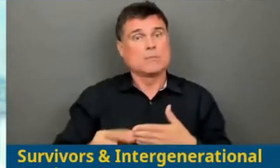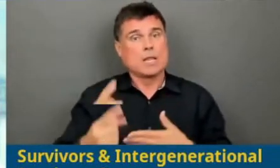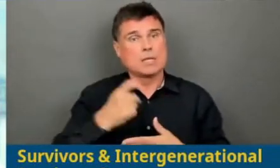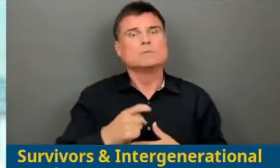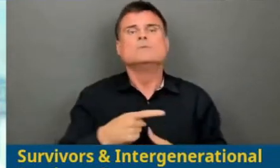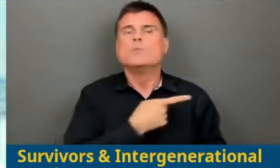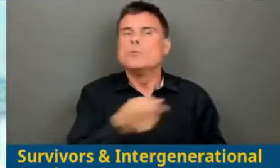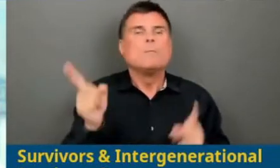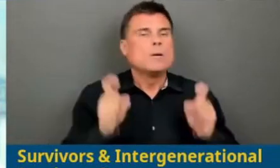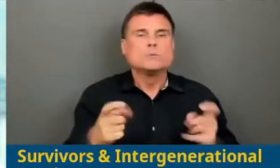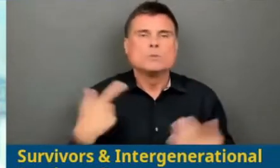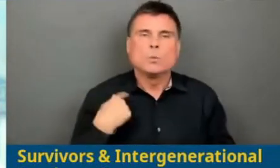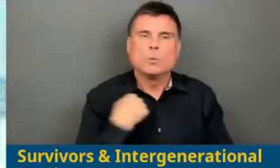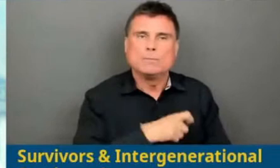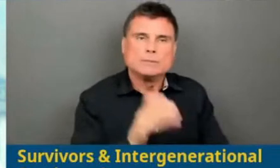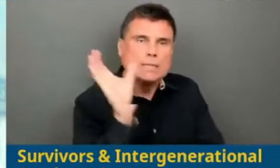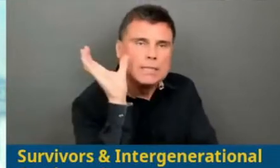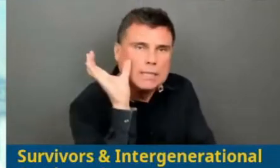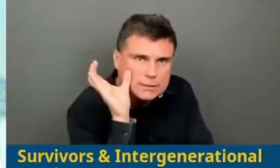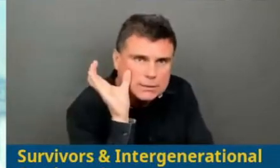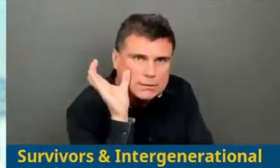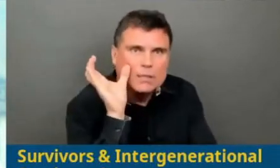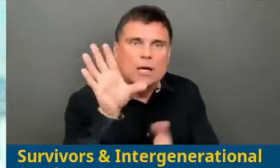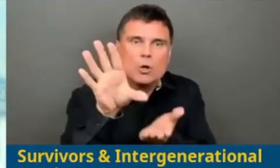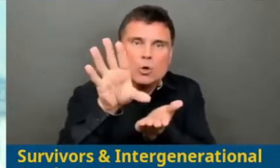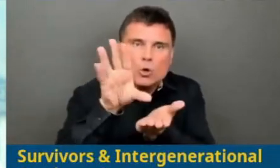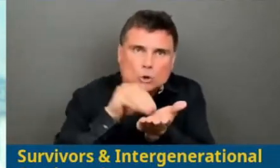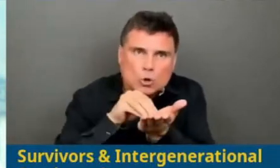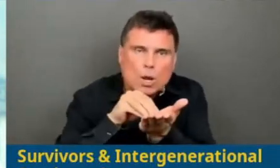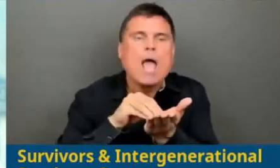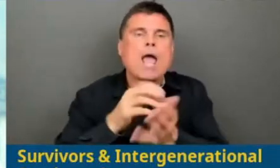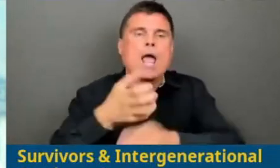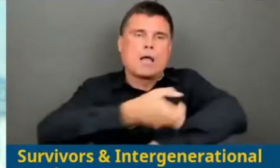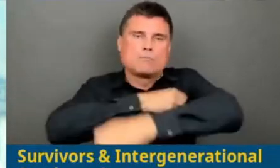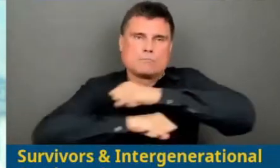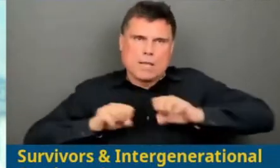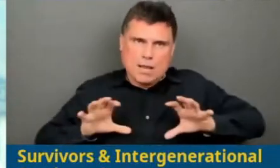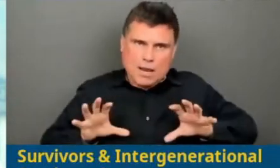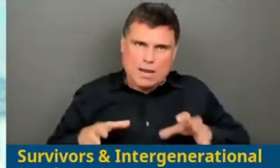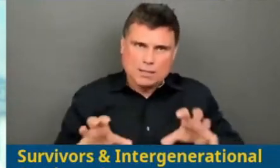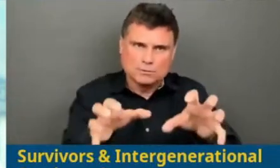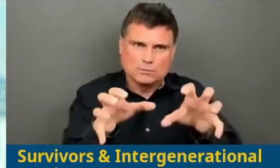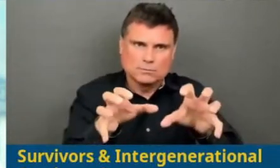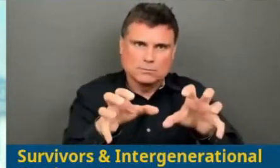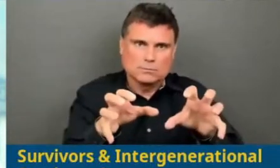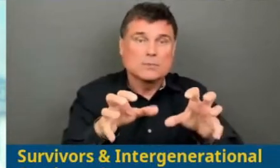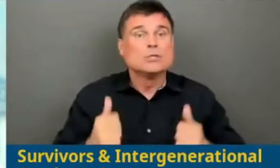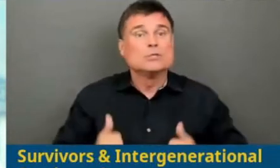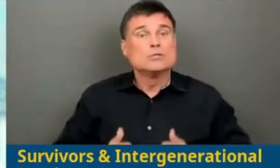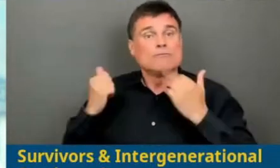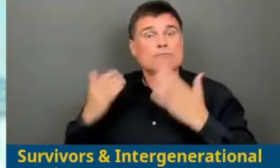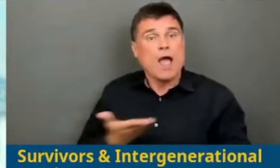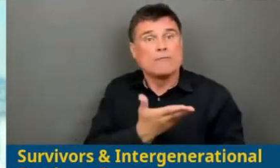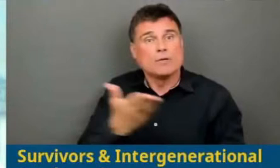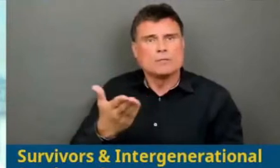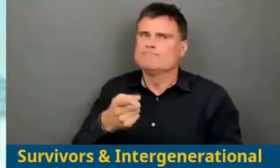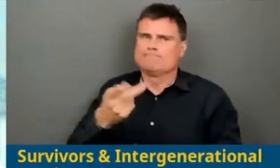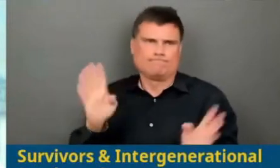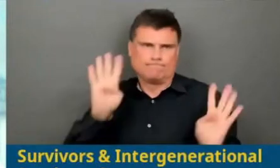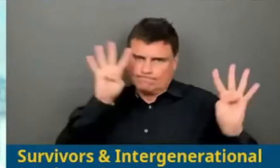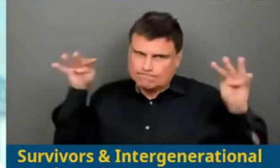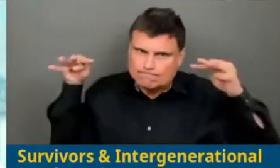at the center and survivors at the center of our response to this issue as a province. We're taking our direction